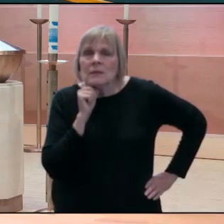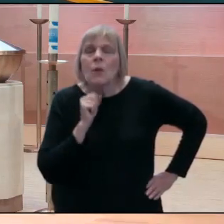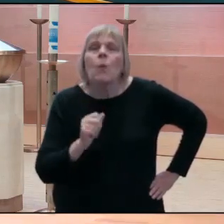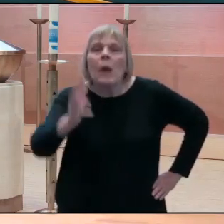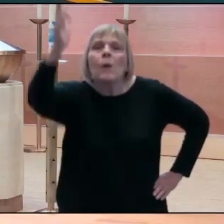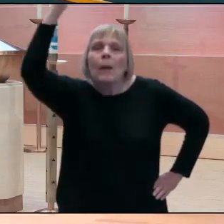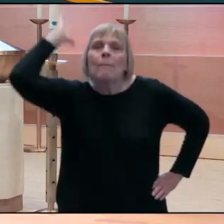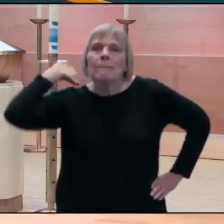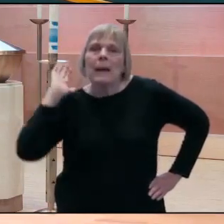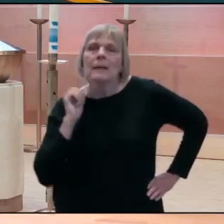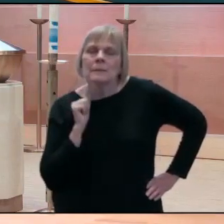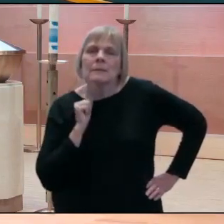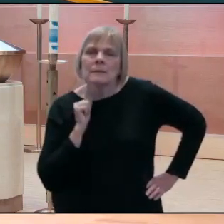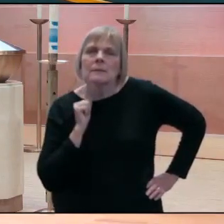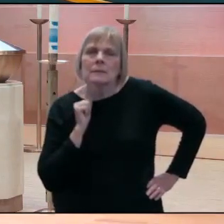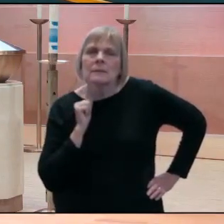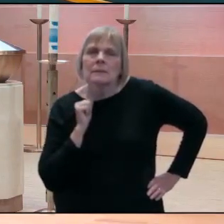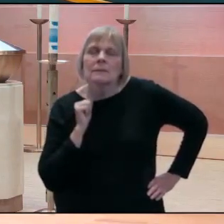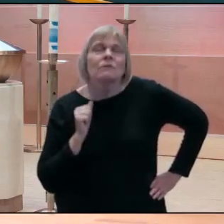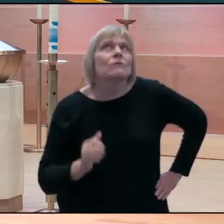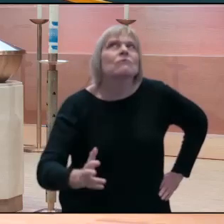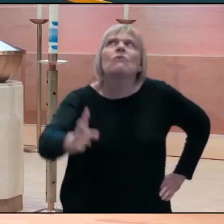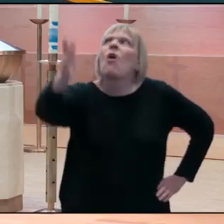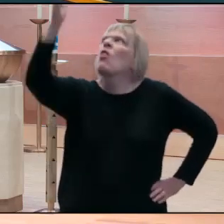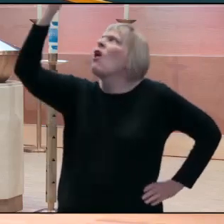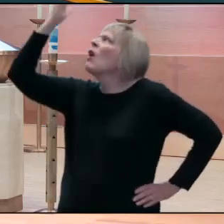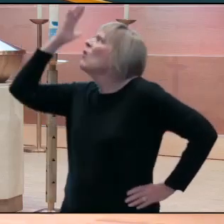way back, so long ago,